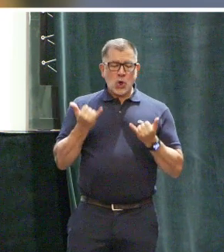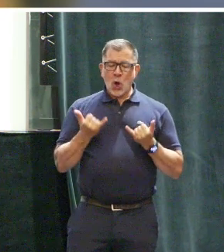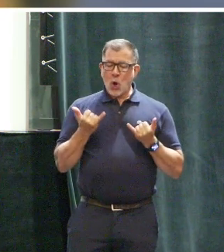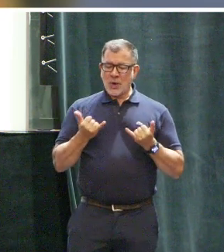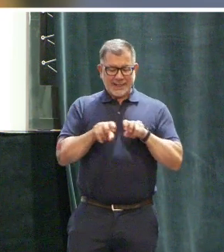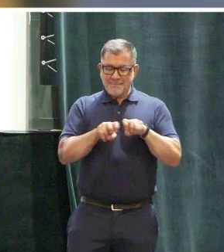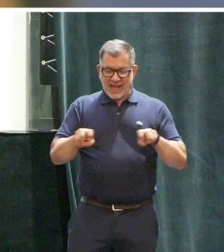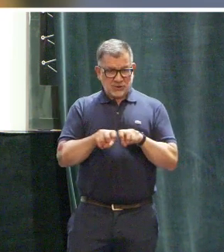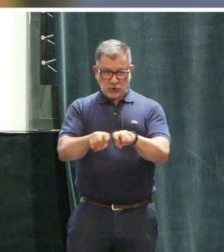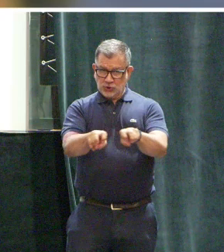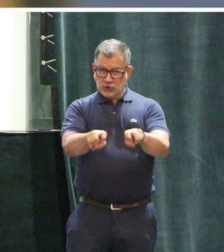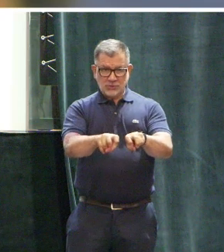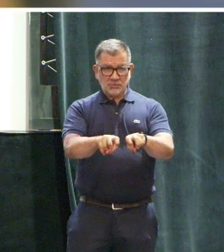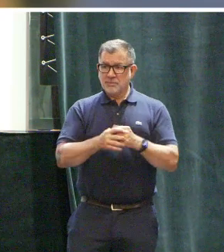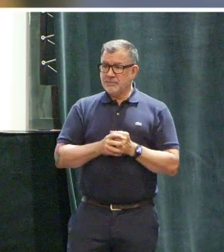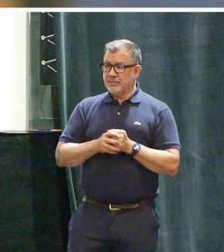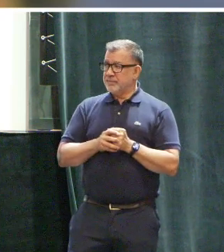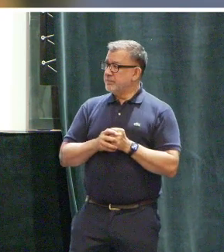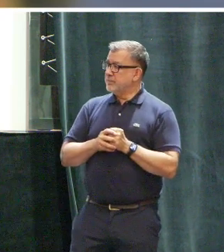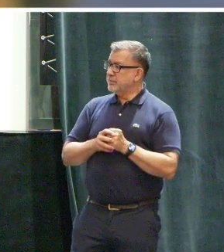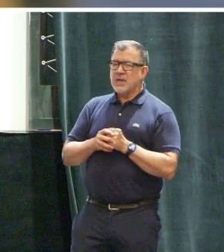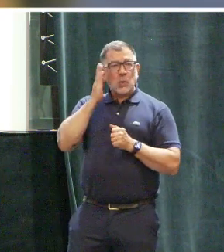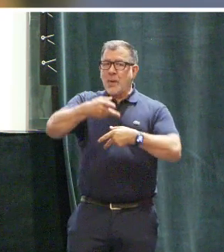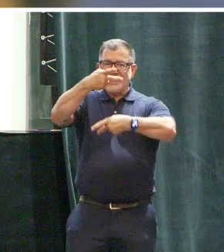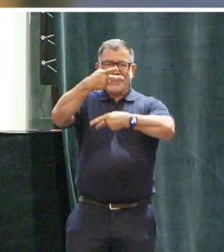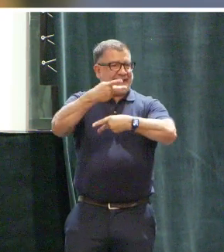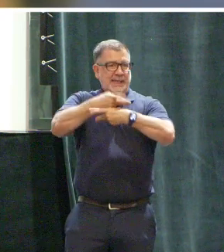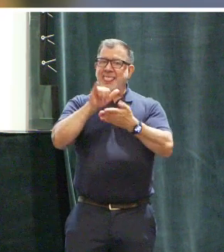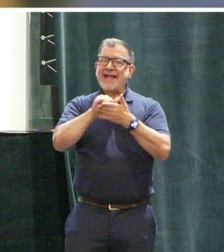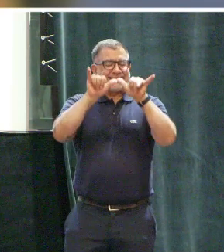in place, so that edge experience is maintained as it is today.